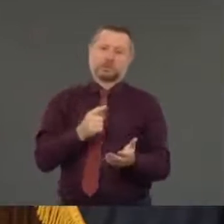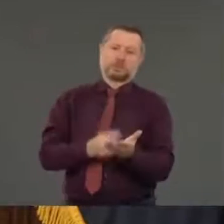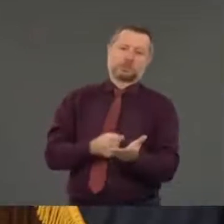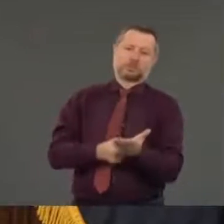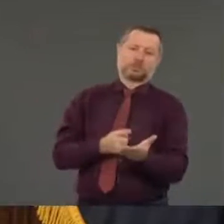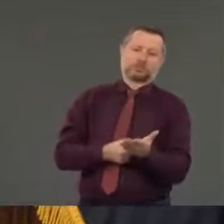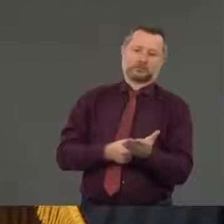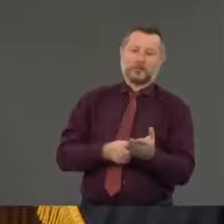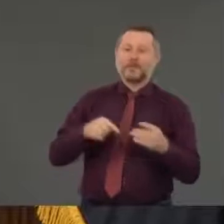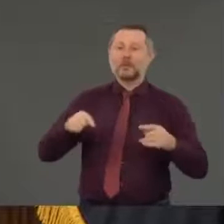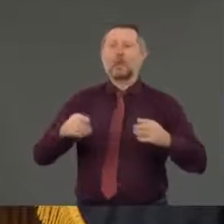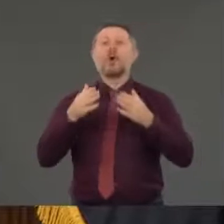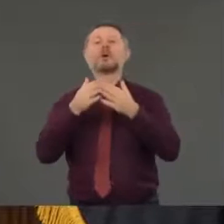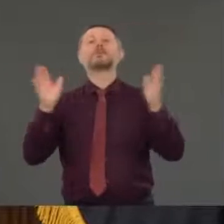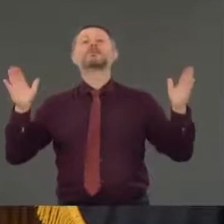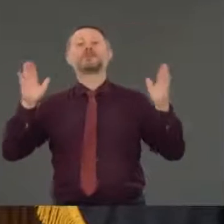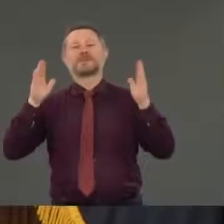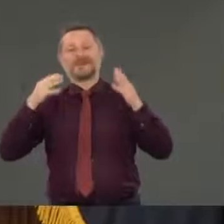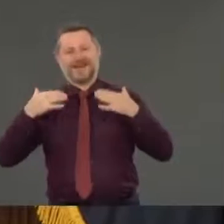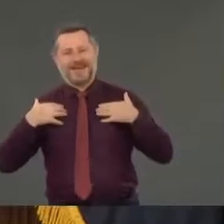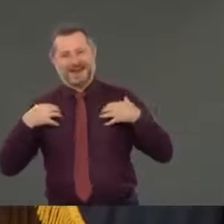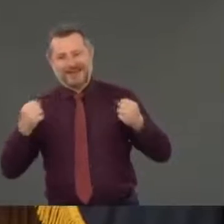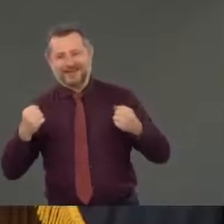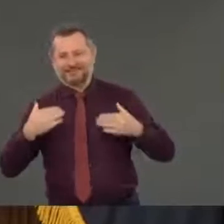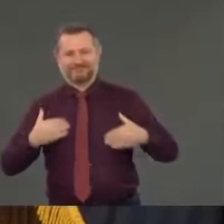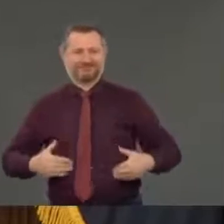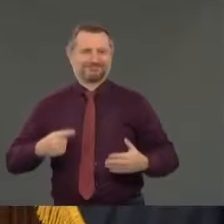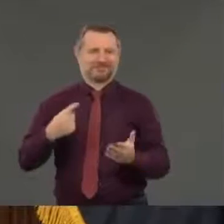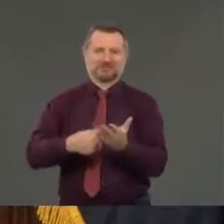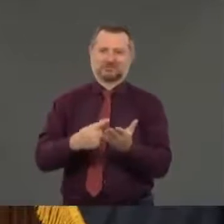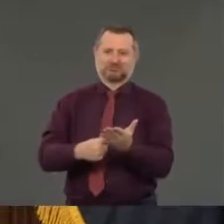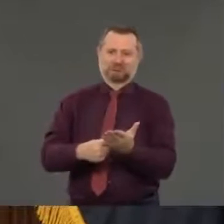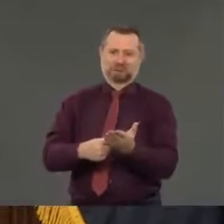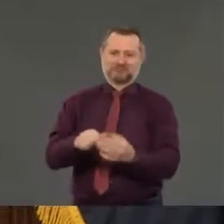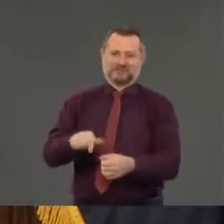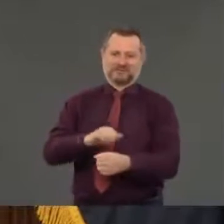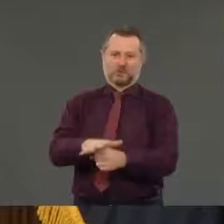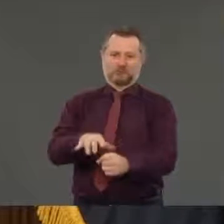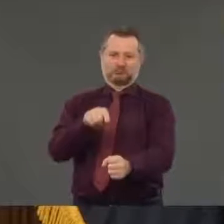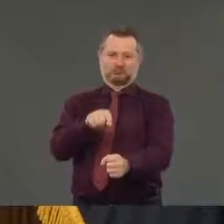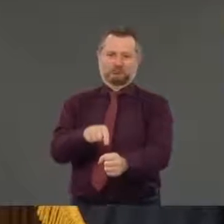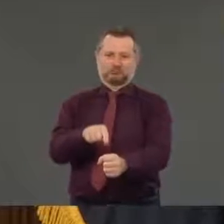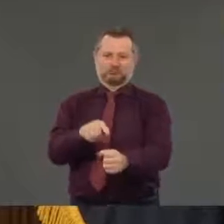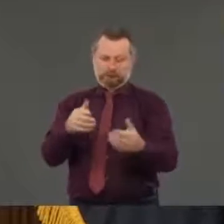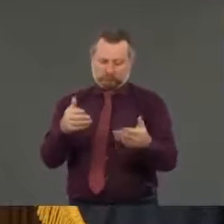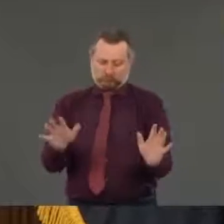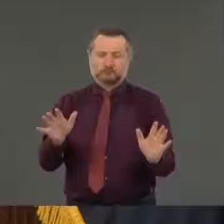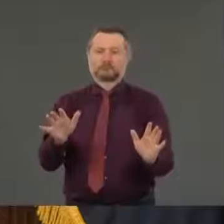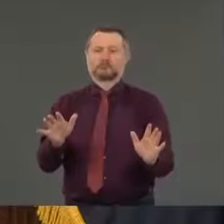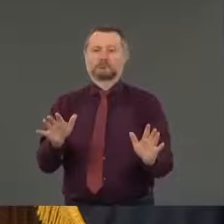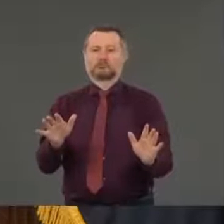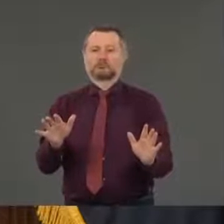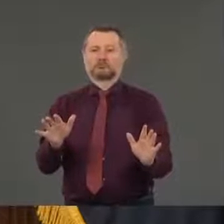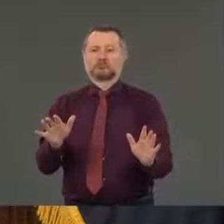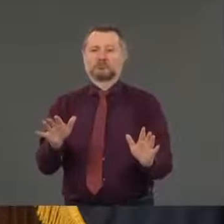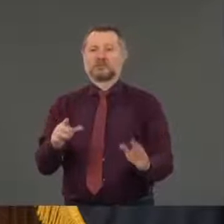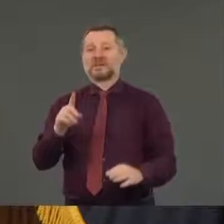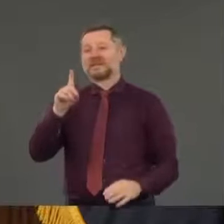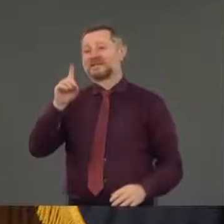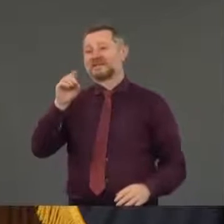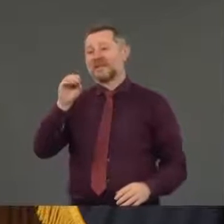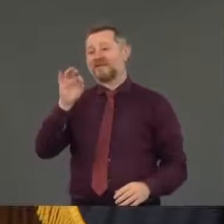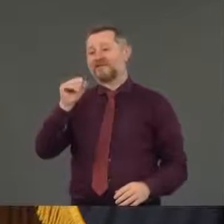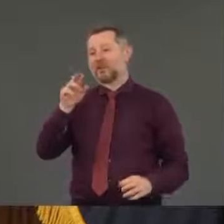public health discussion about spread of a virus. So I defer to the public